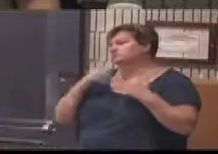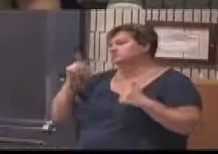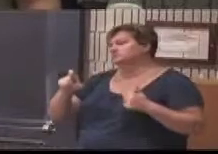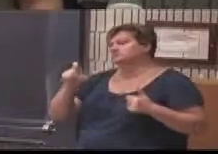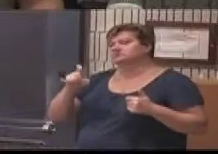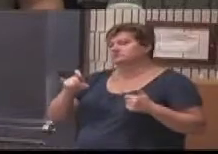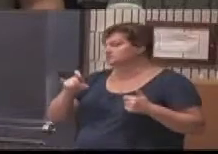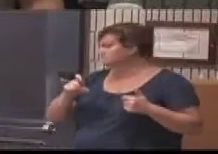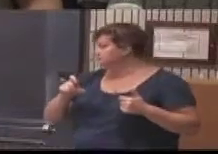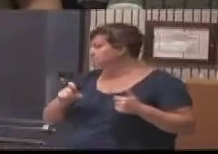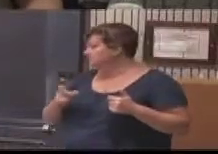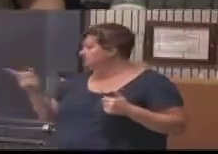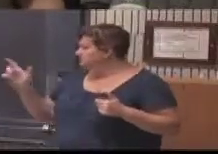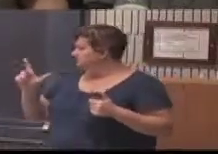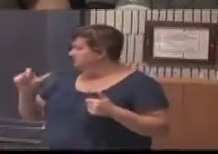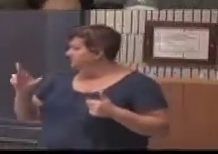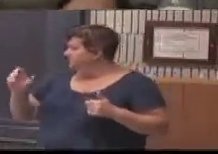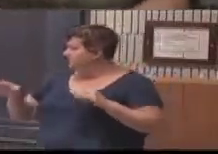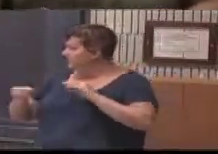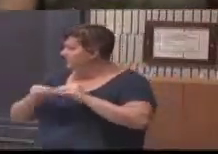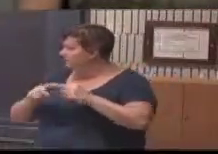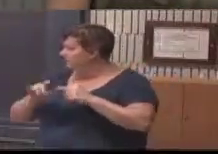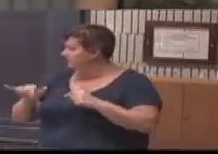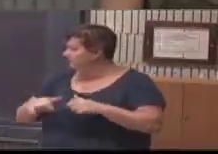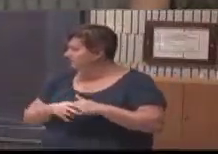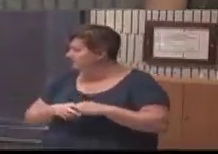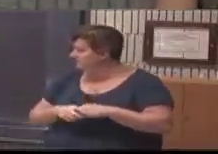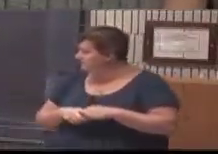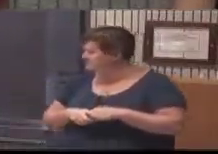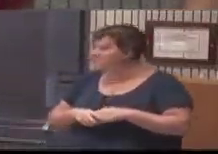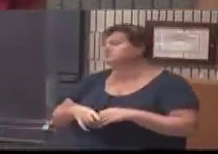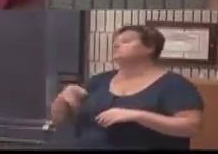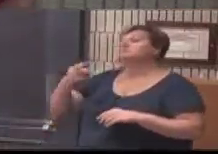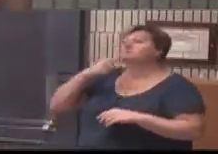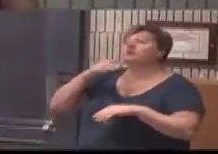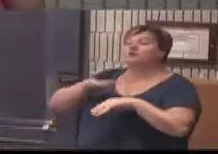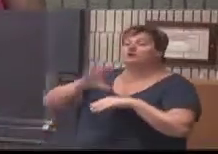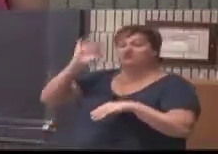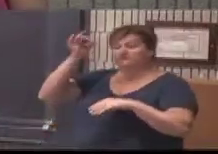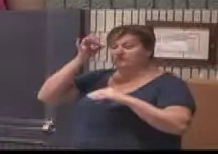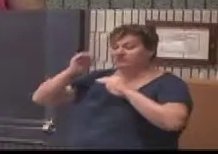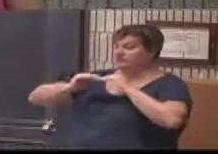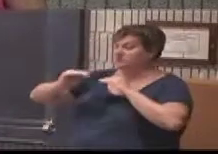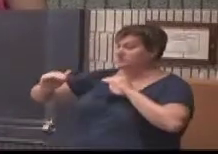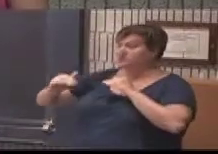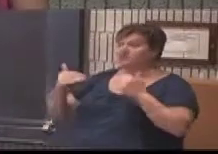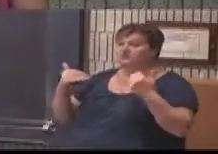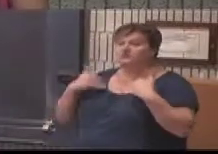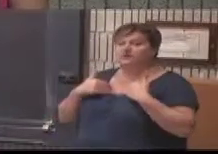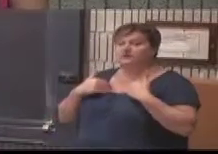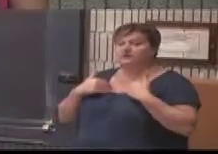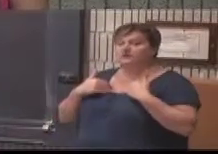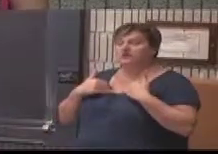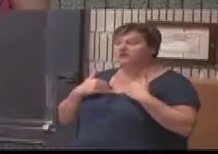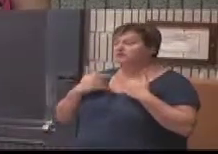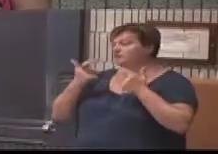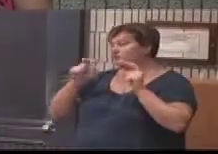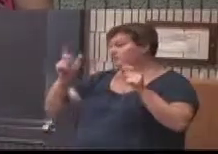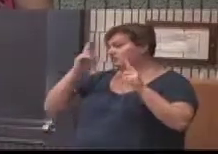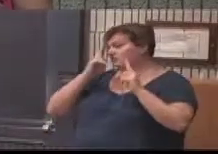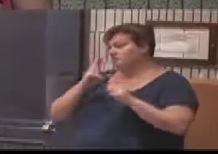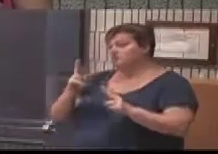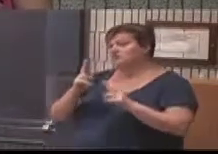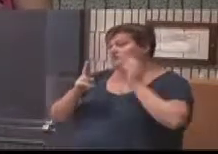for. And I'll let Laura add to that. Yeah, I'll mention on the federal level, we had the great honor of going